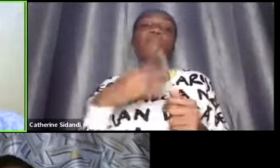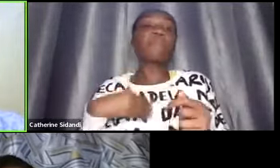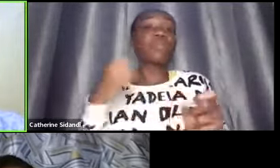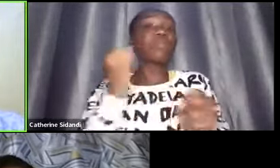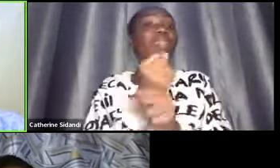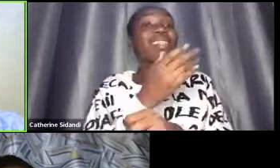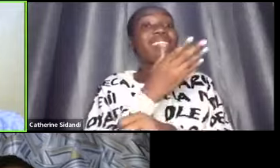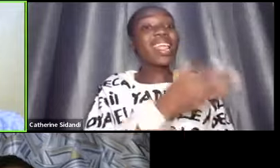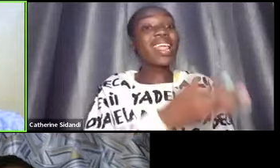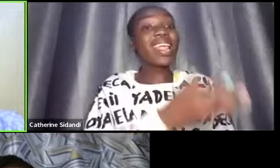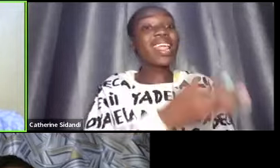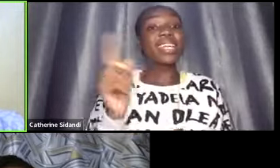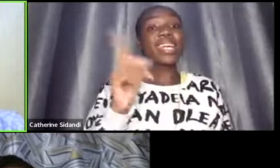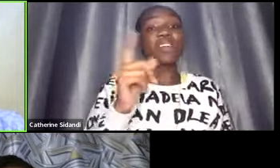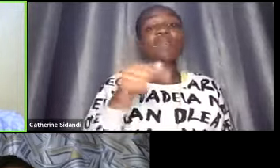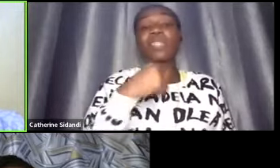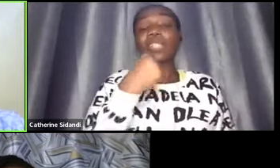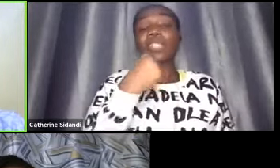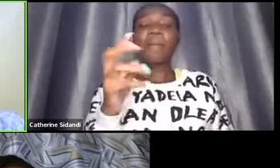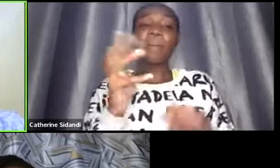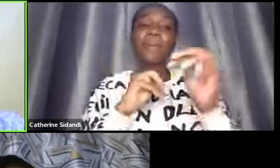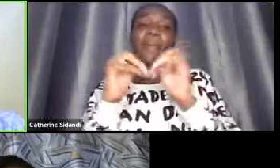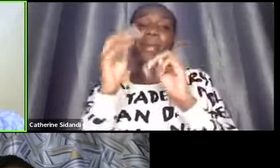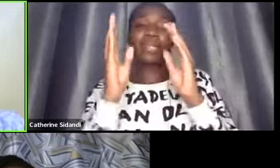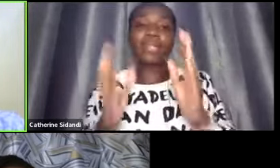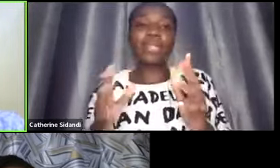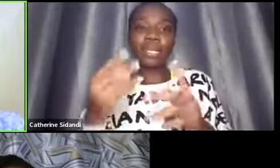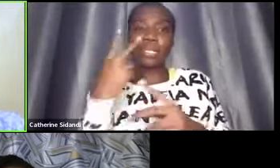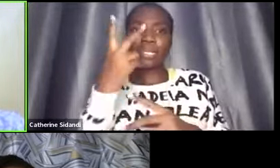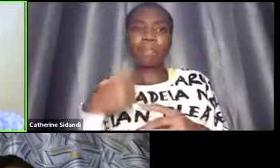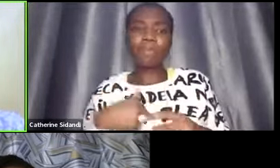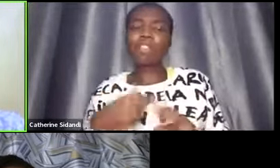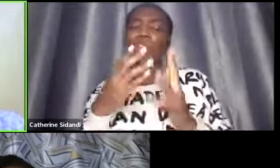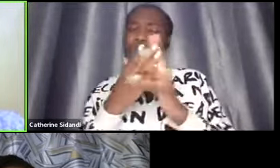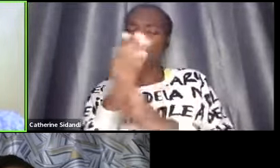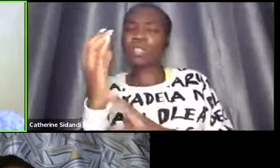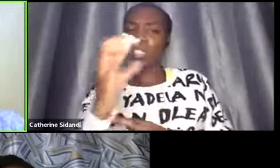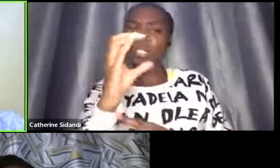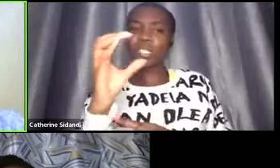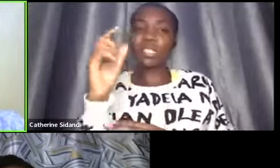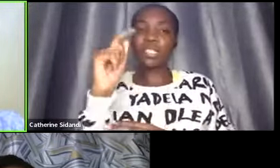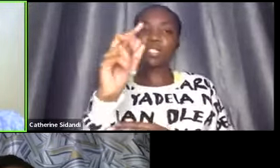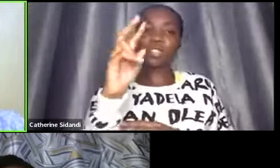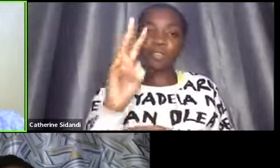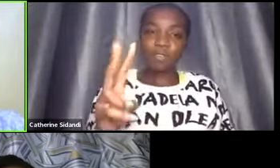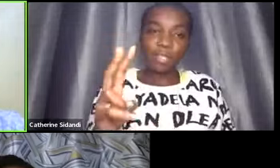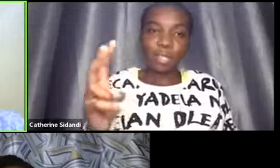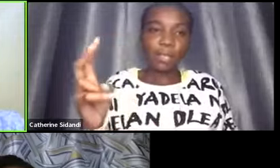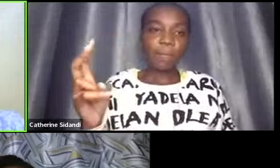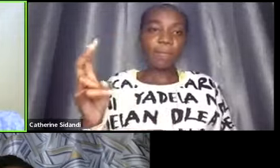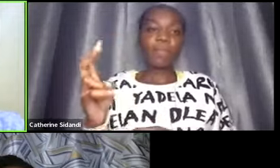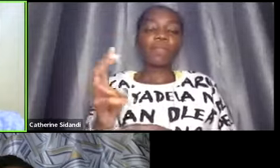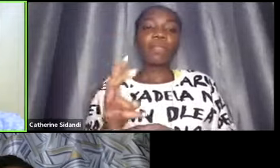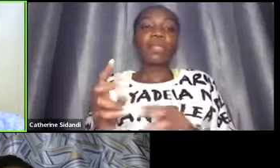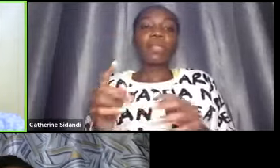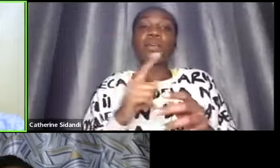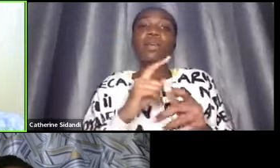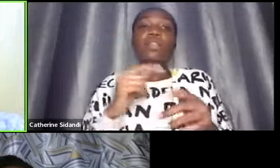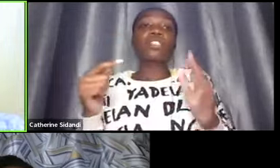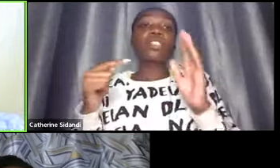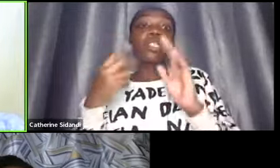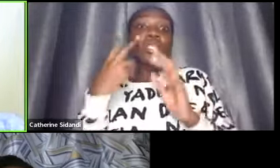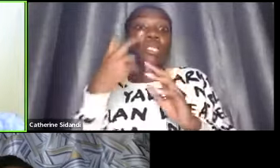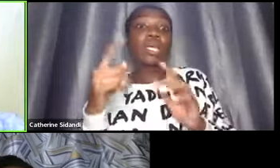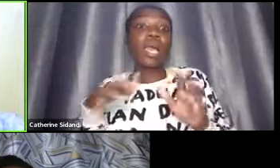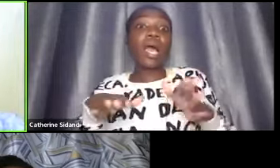the managers to observe me through the CCTV camera and see how I was handling a wild customer who was